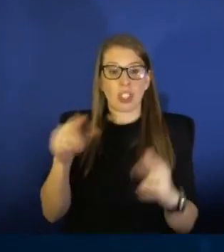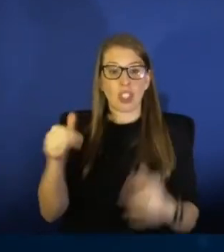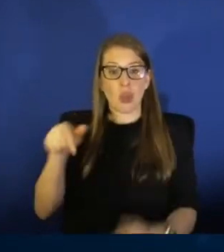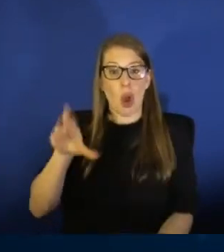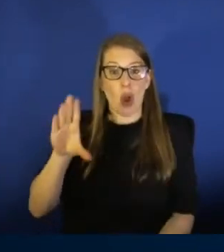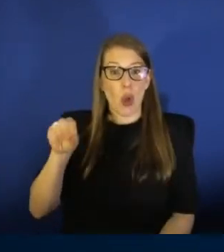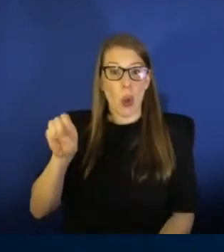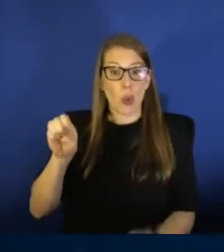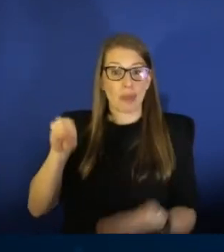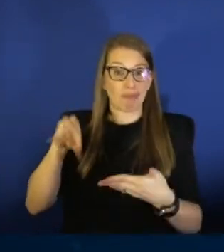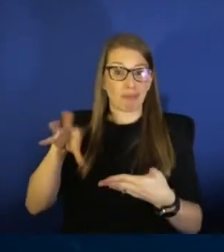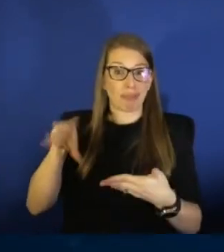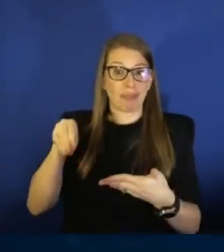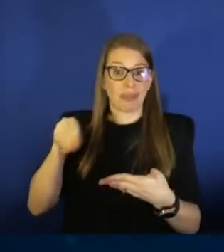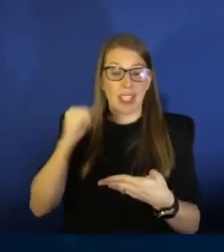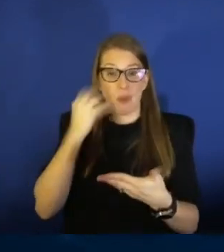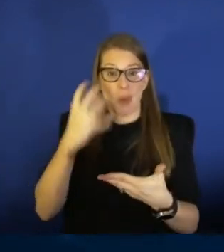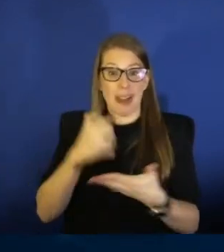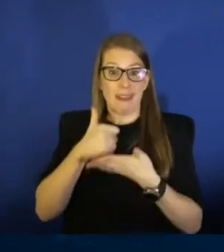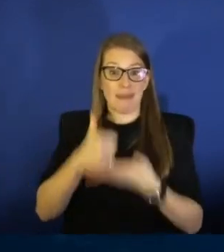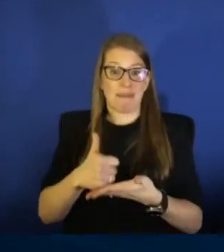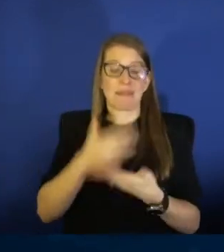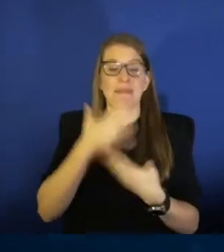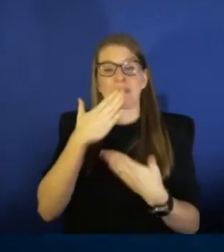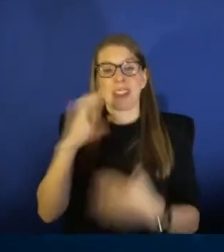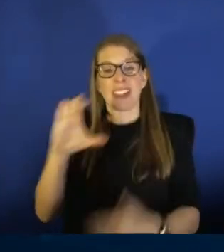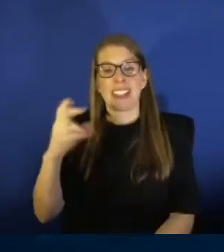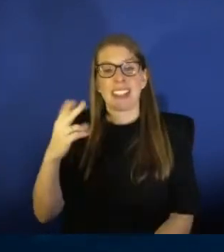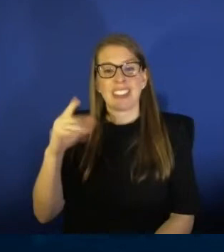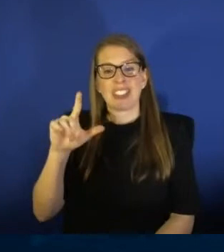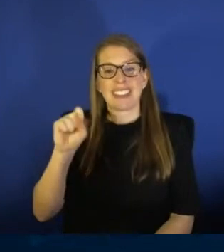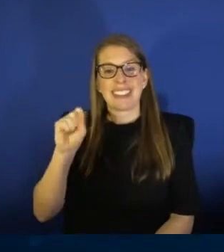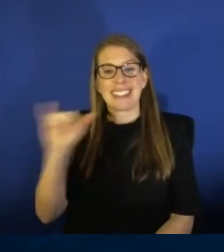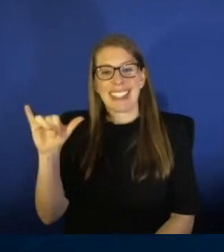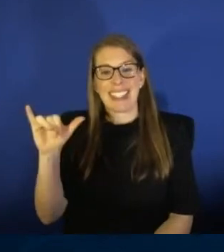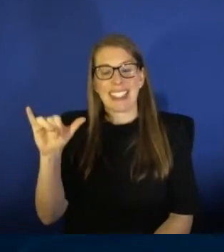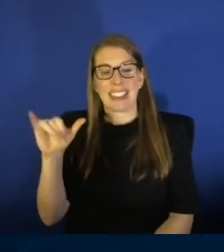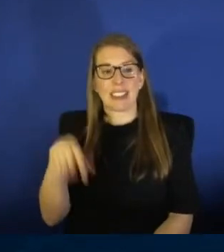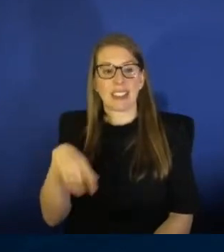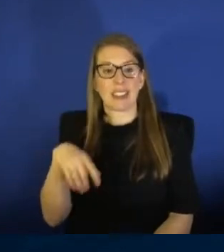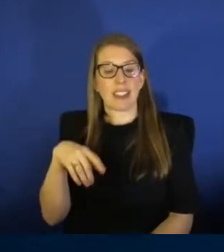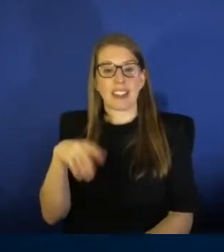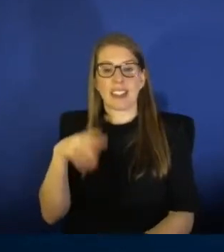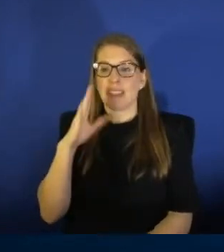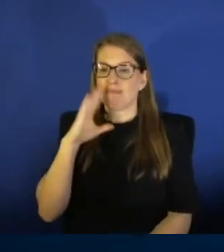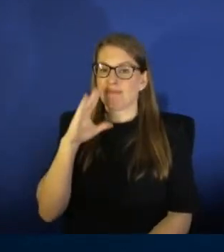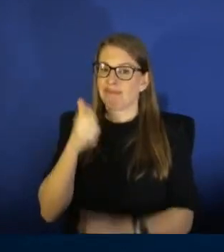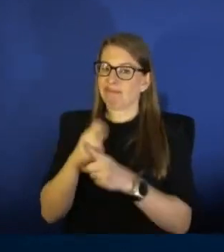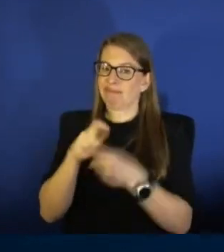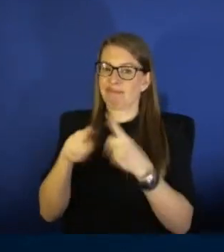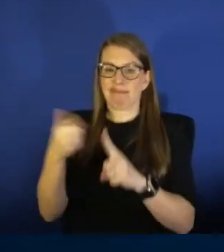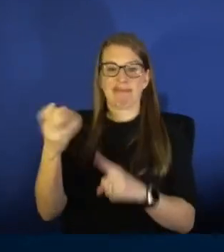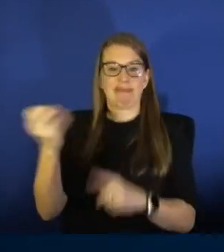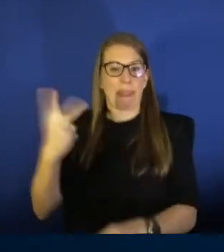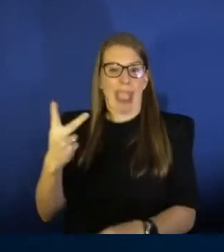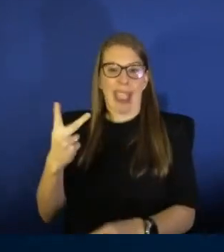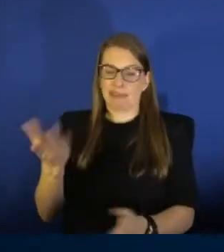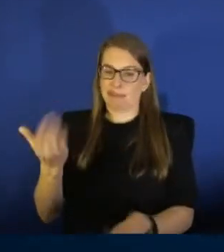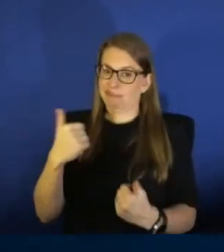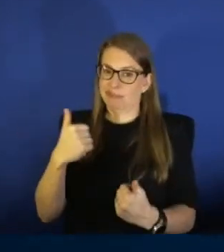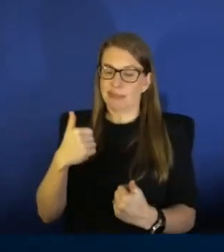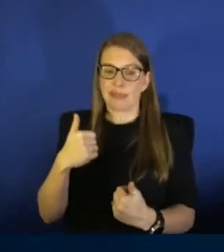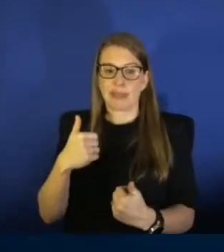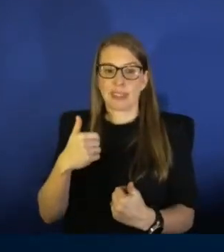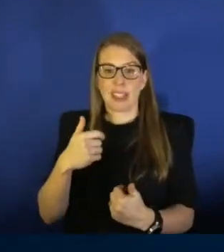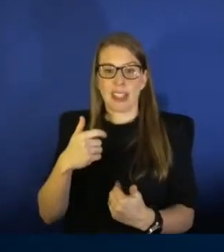want to help and donate. And Chelsey, thank you so much for all you do. As you know, friend, you're always welcome to come back. We're always willing to help you get the word out.